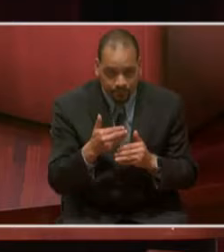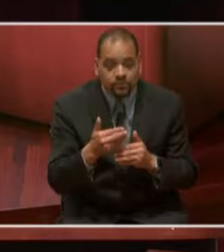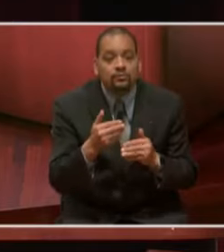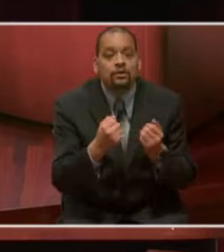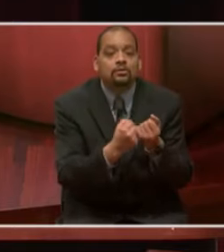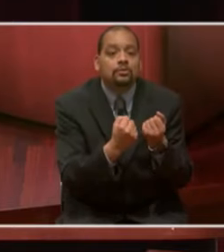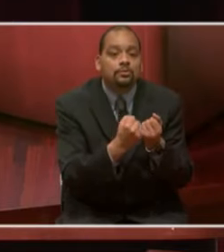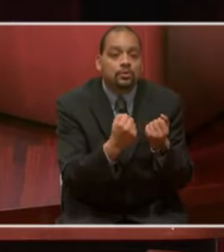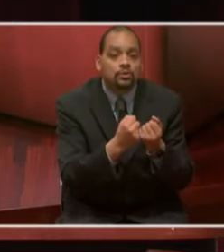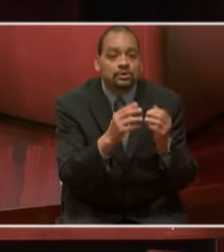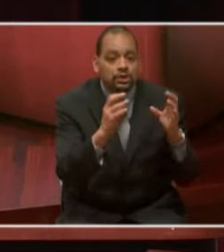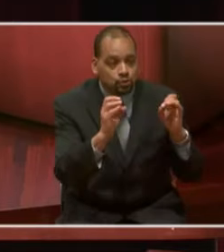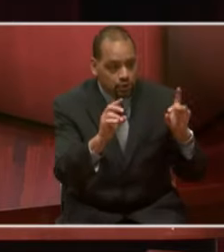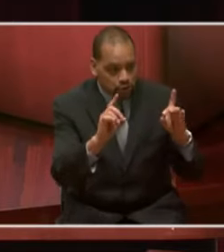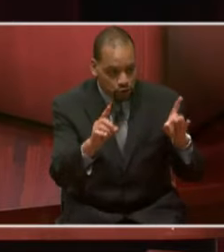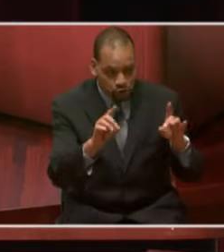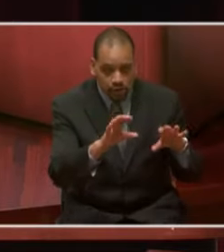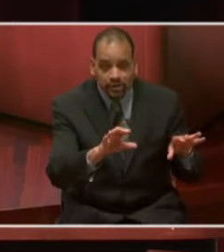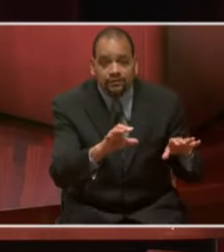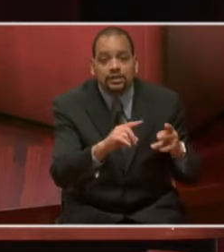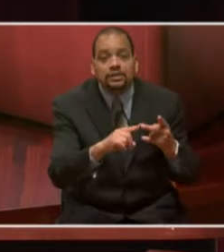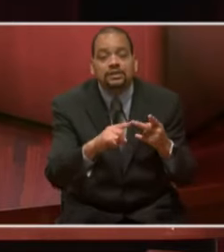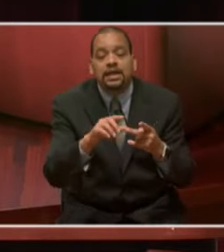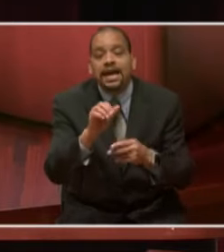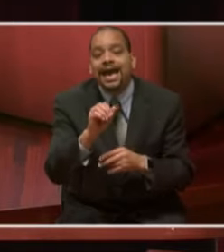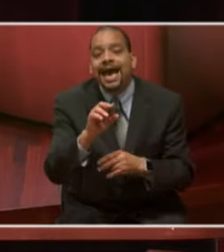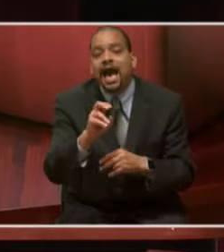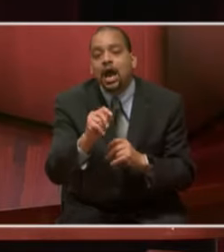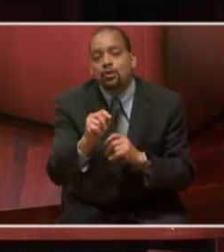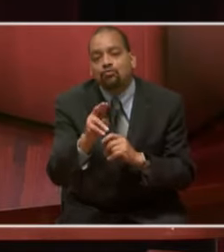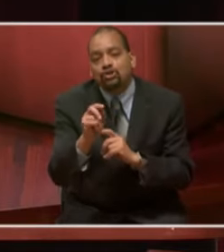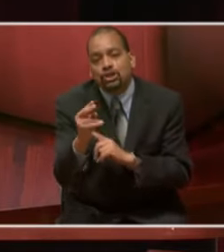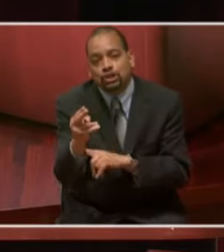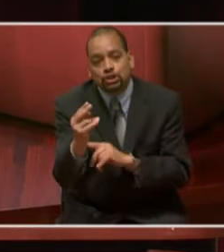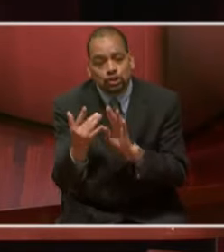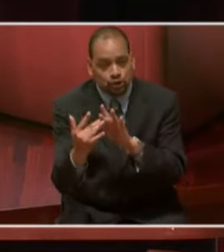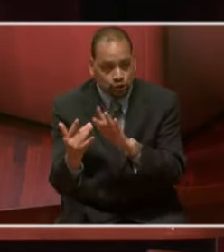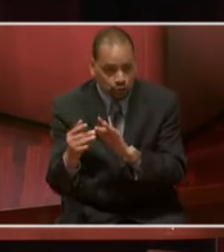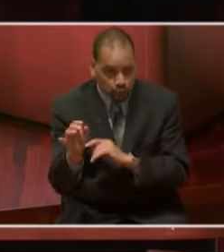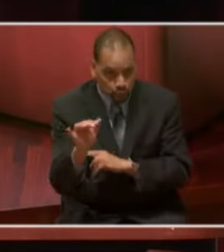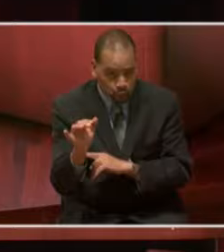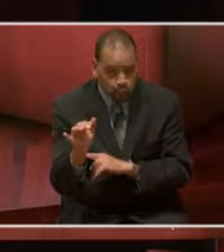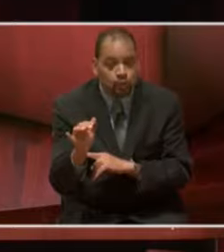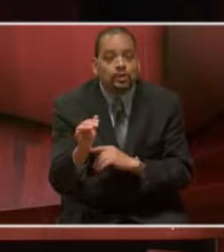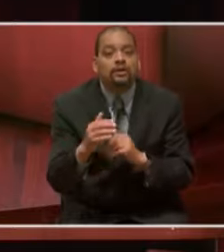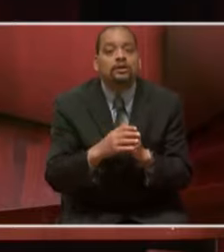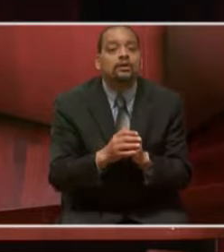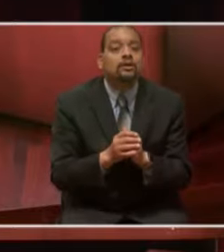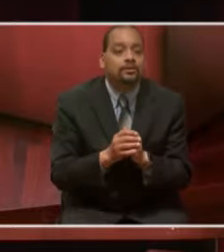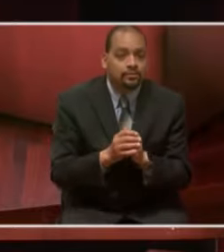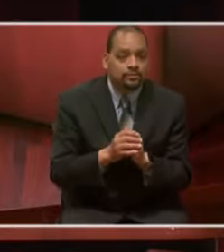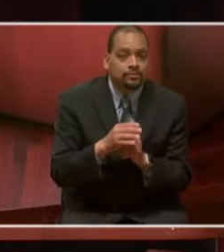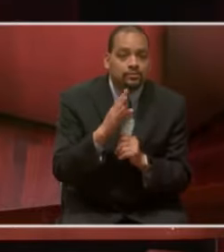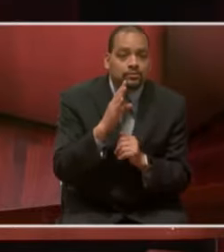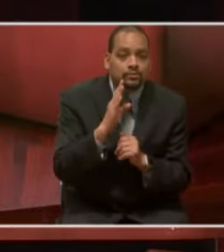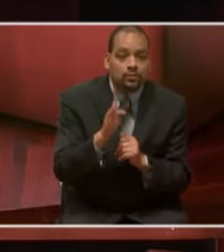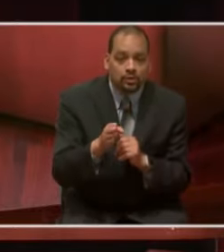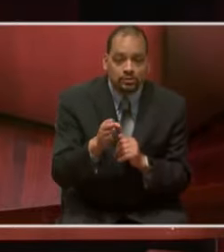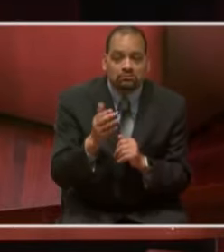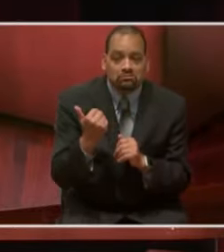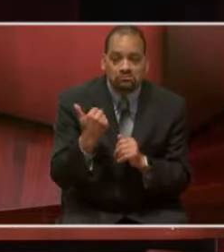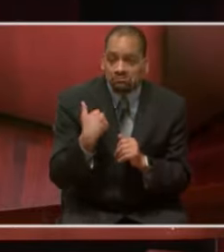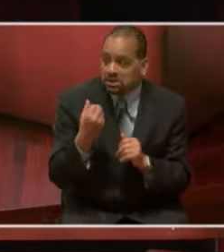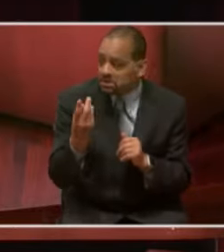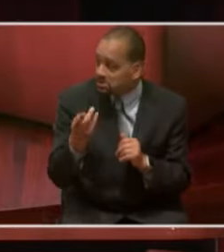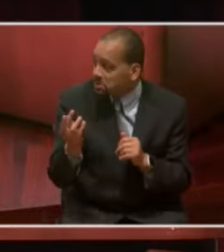1965 across Edmund Pettus Bridge in Selma. And he has made his mark as a public servant. In 1981, he was elected